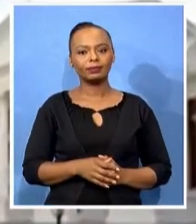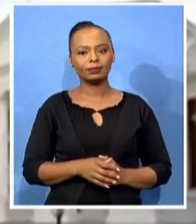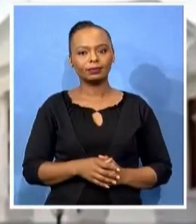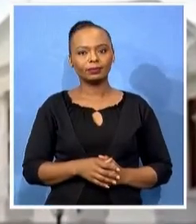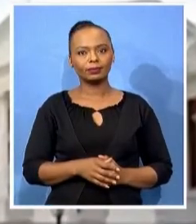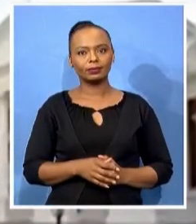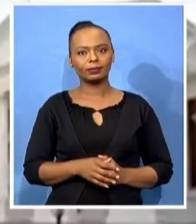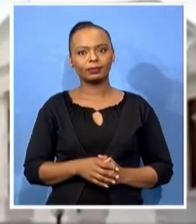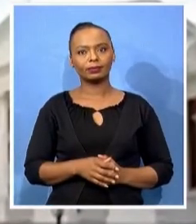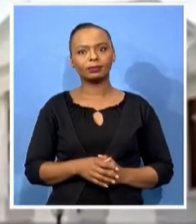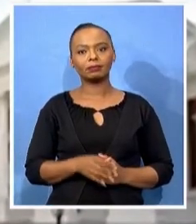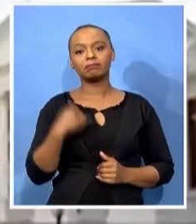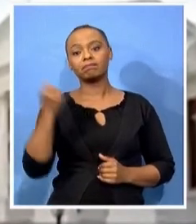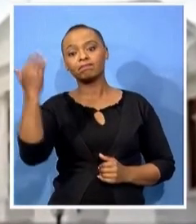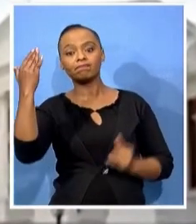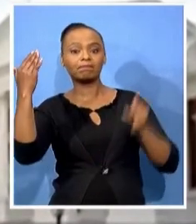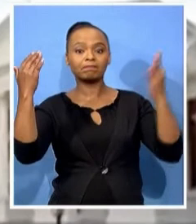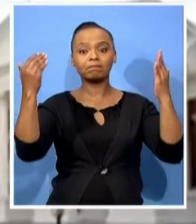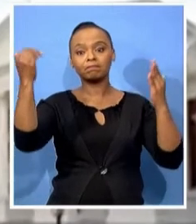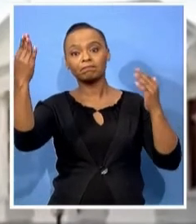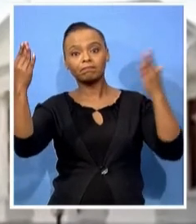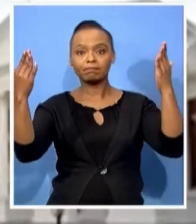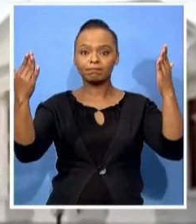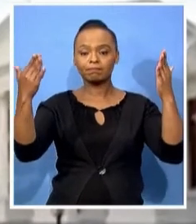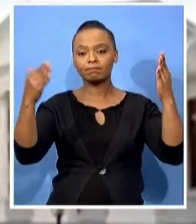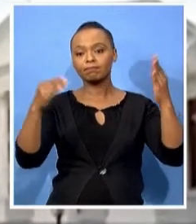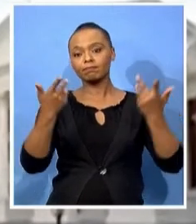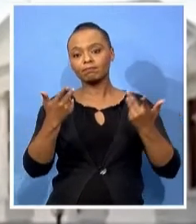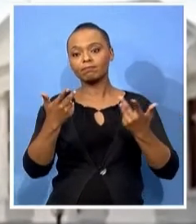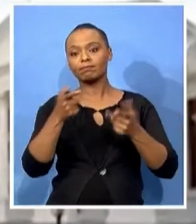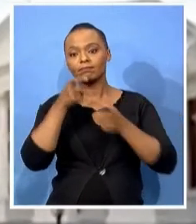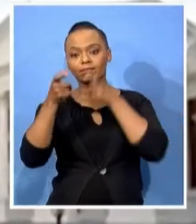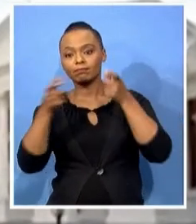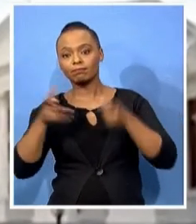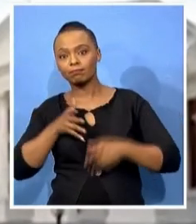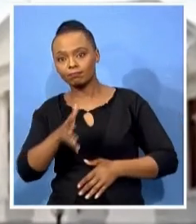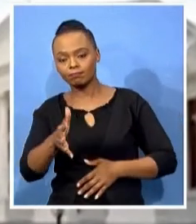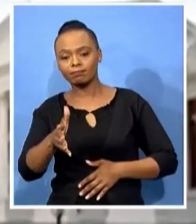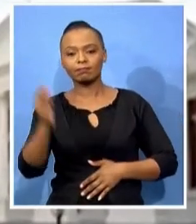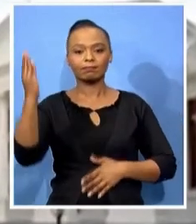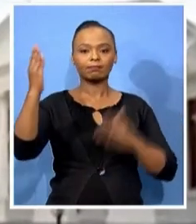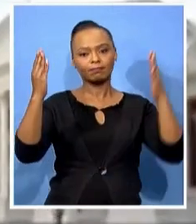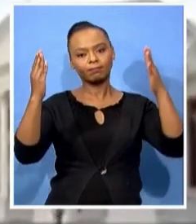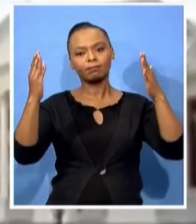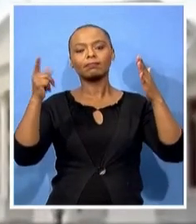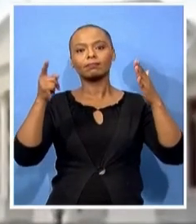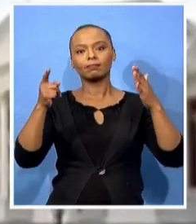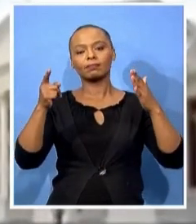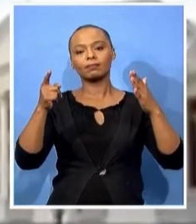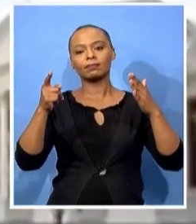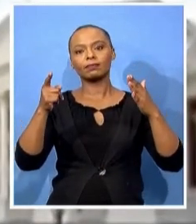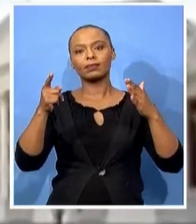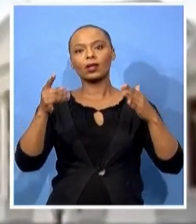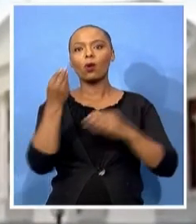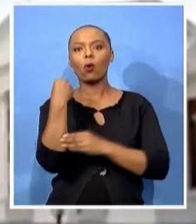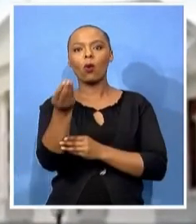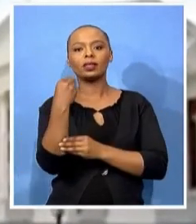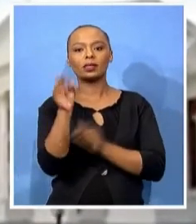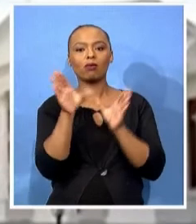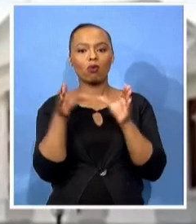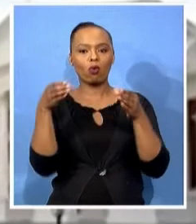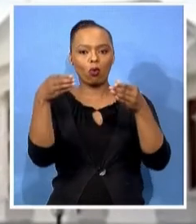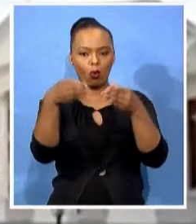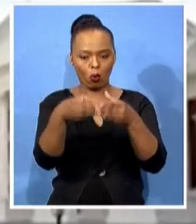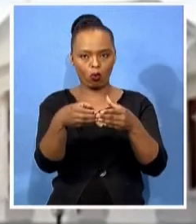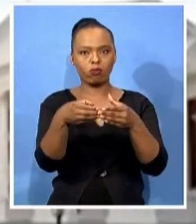to speak, and I've noted you. Please go on our WhatsApp group and see where your name is appearing